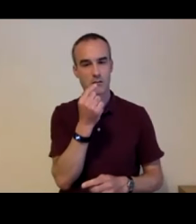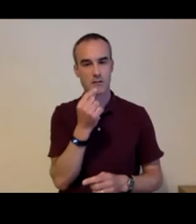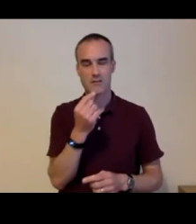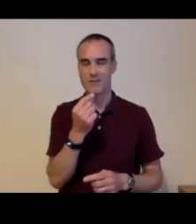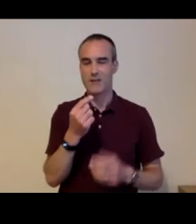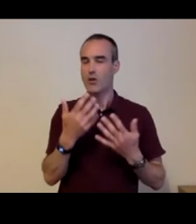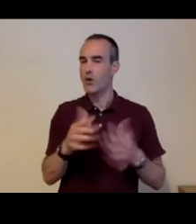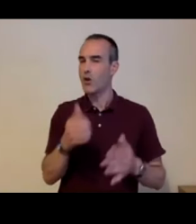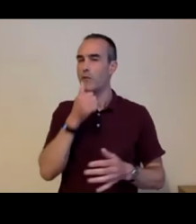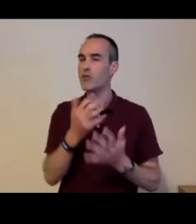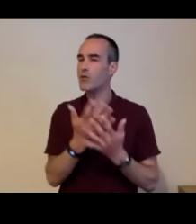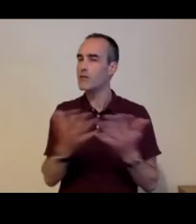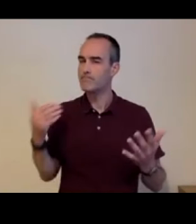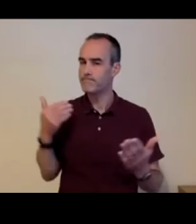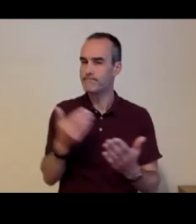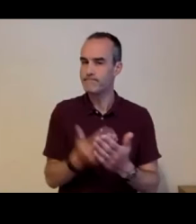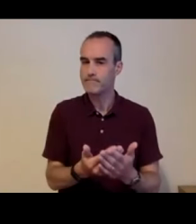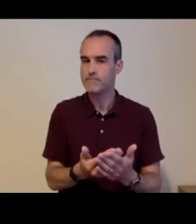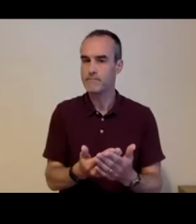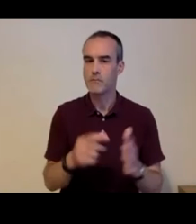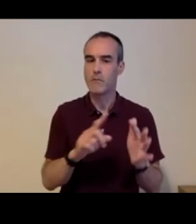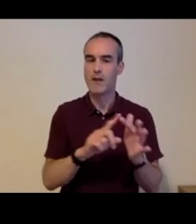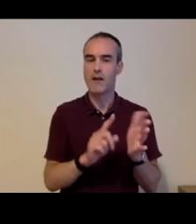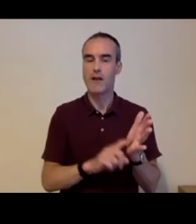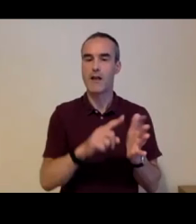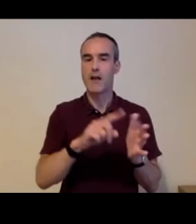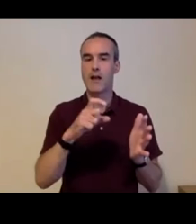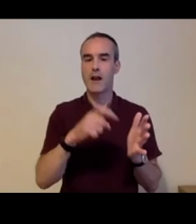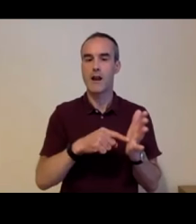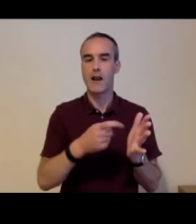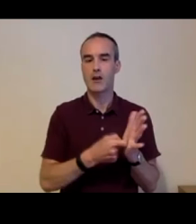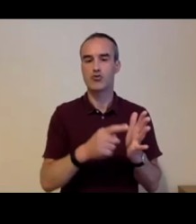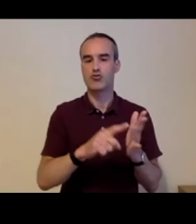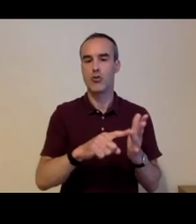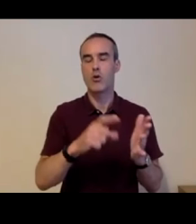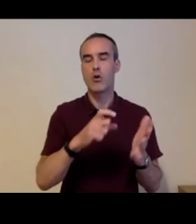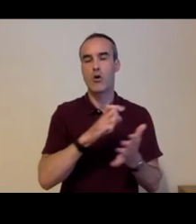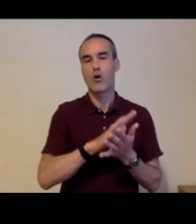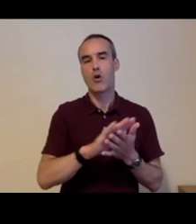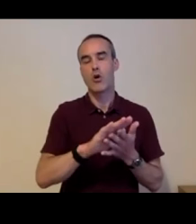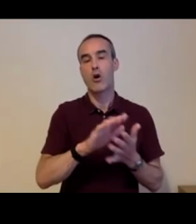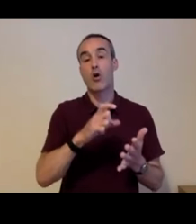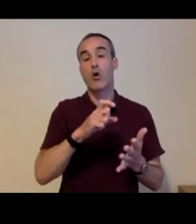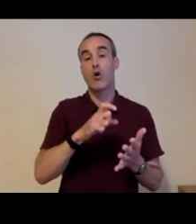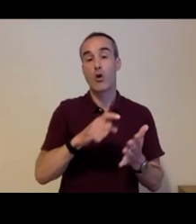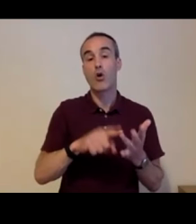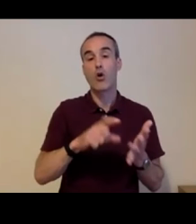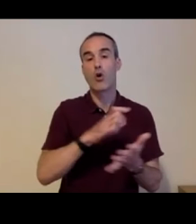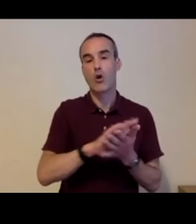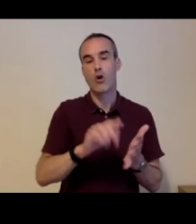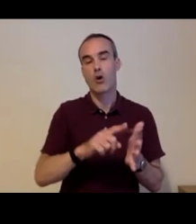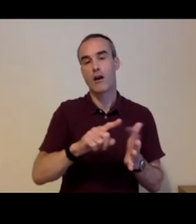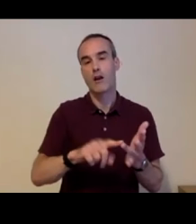use of electrocochleography to determine cochlear health, and auditory brainstem responses to interrogate